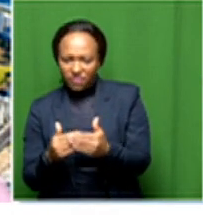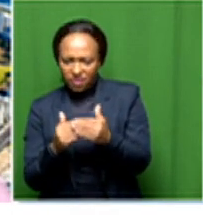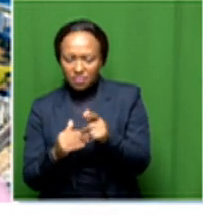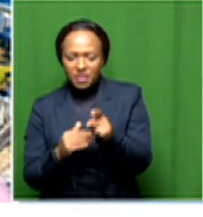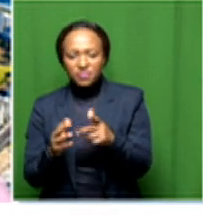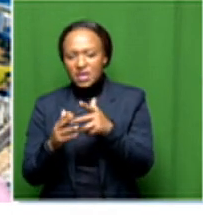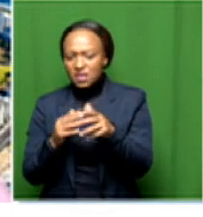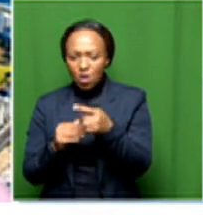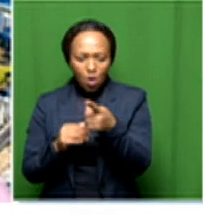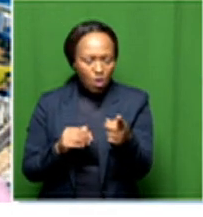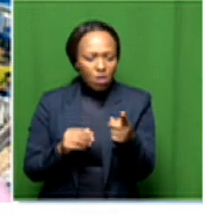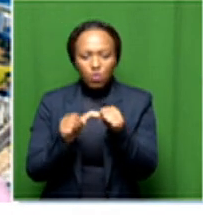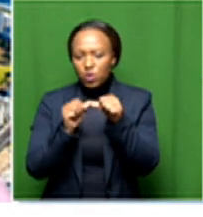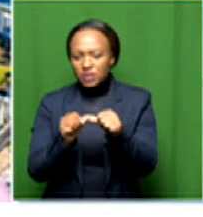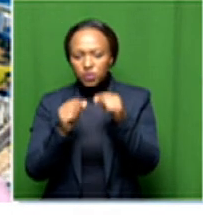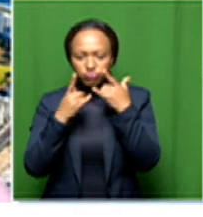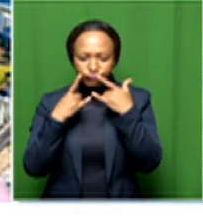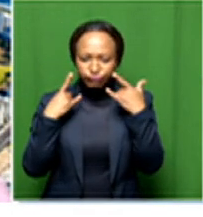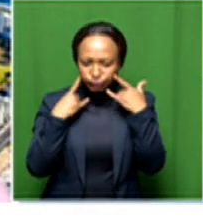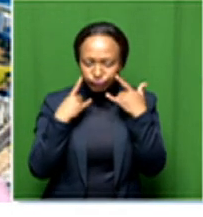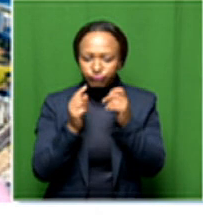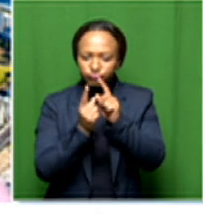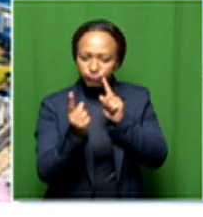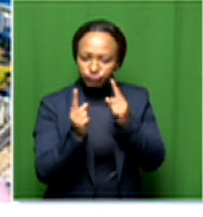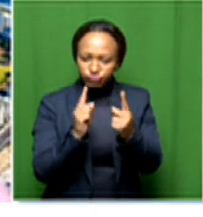the non-pharmaceutical measures,